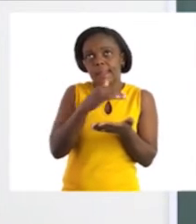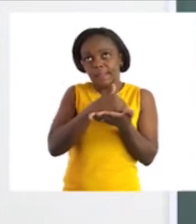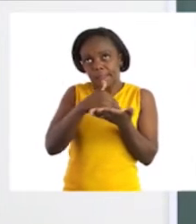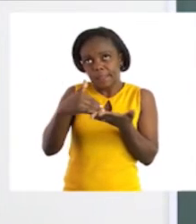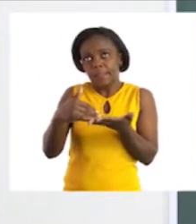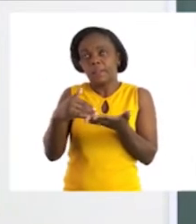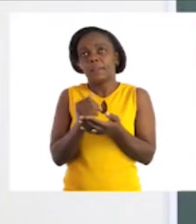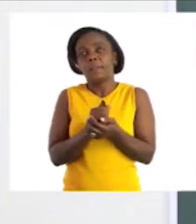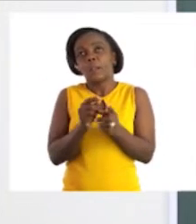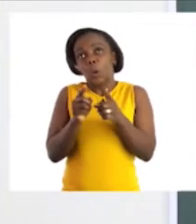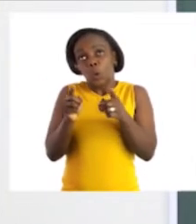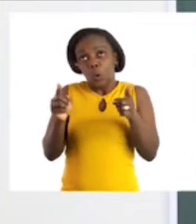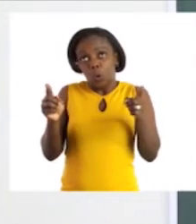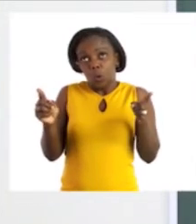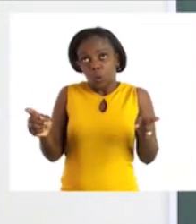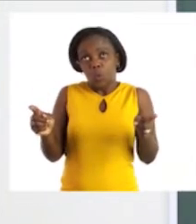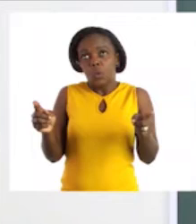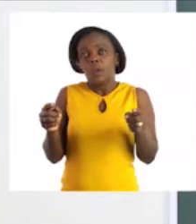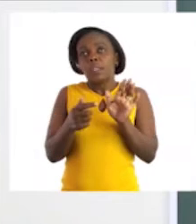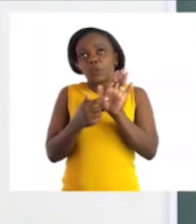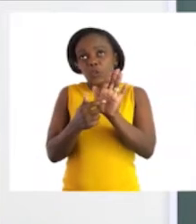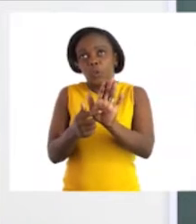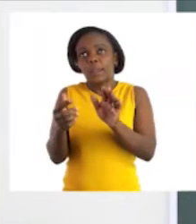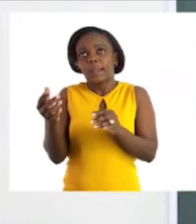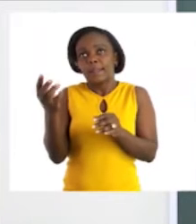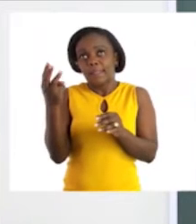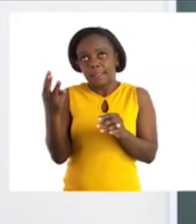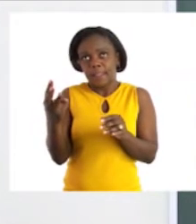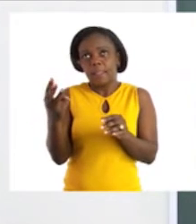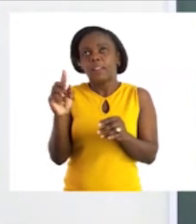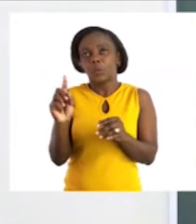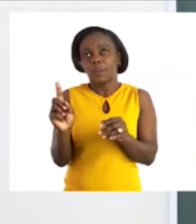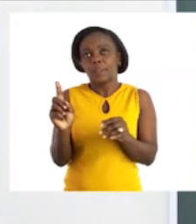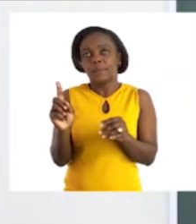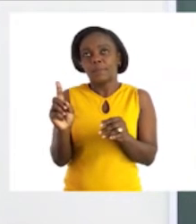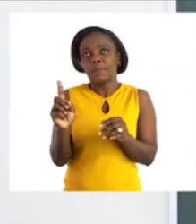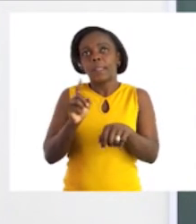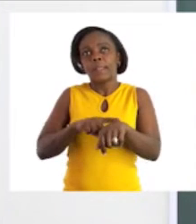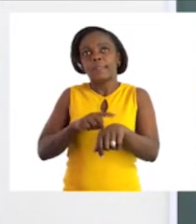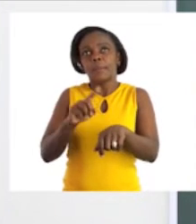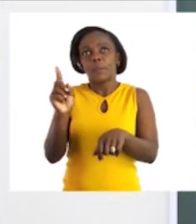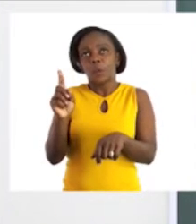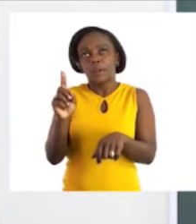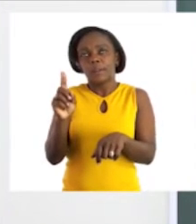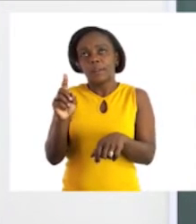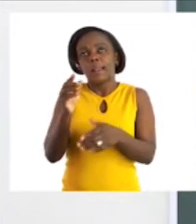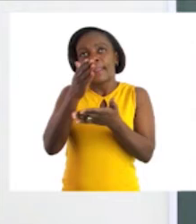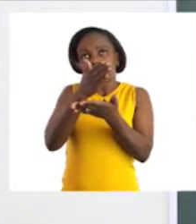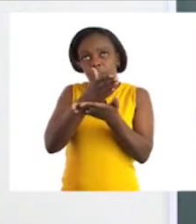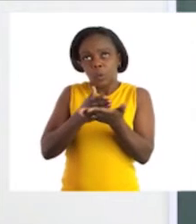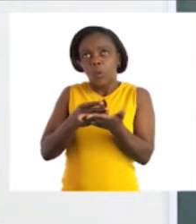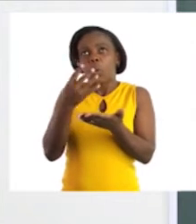the long hand pointing at a 3, now we say what? That is what we call